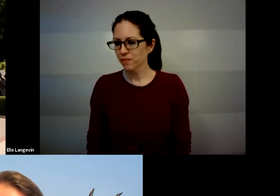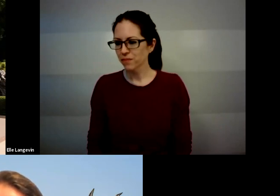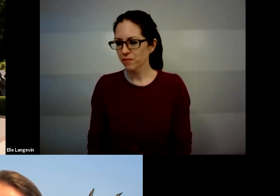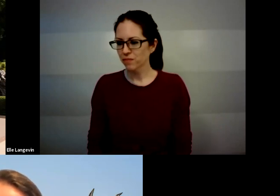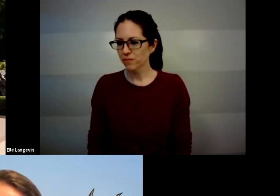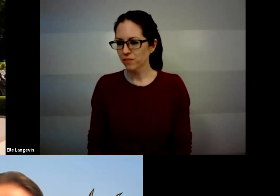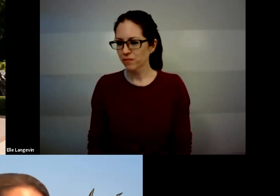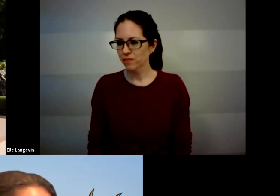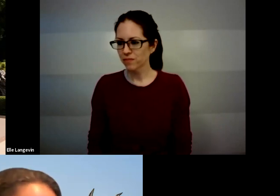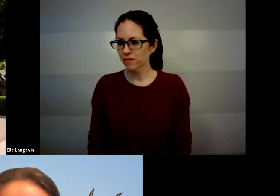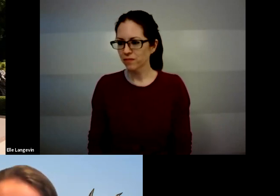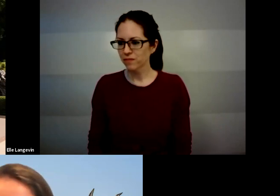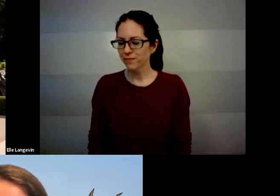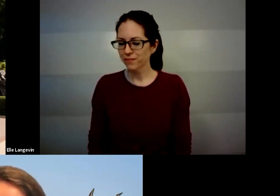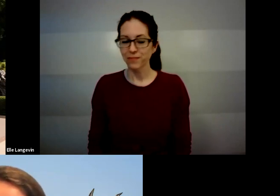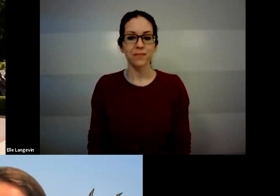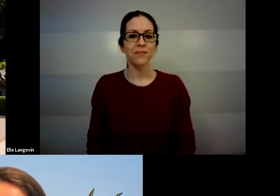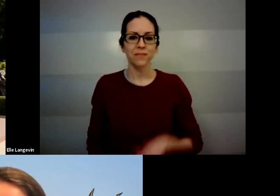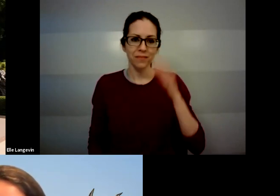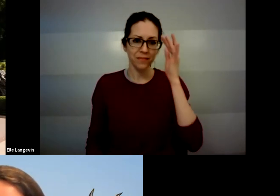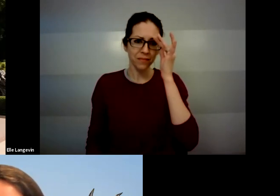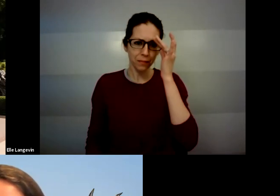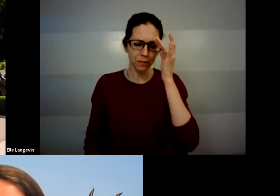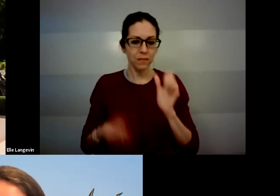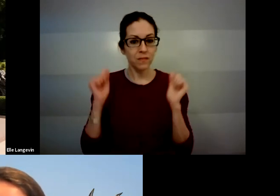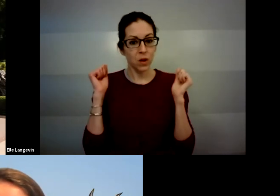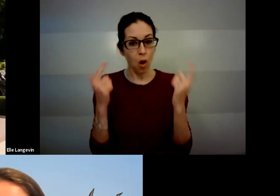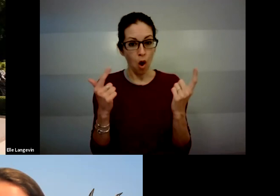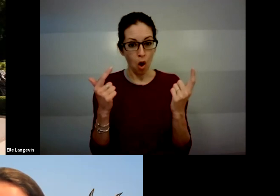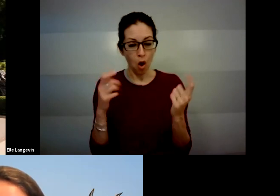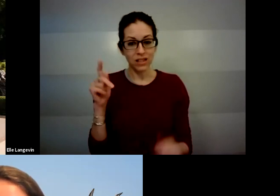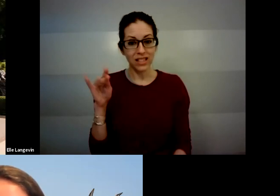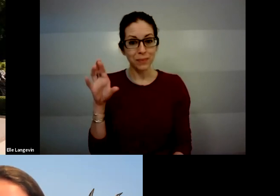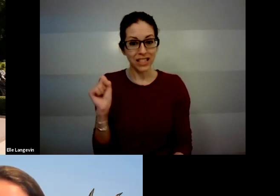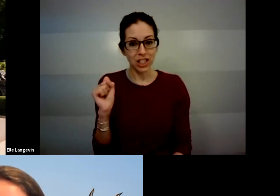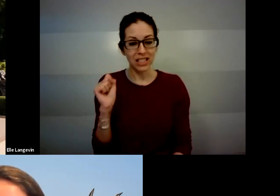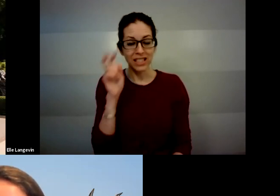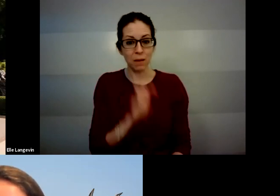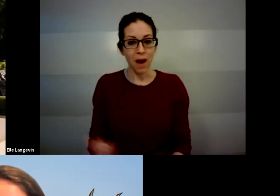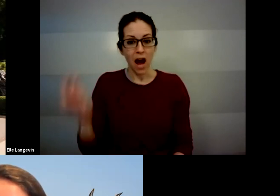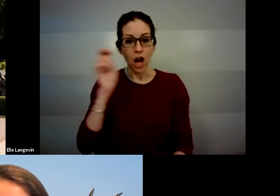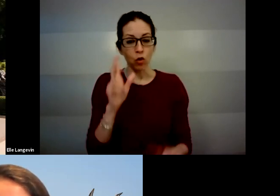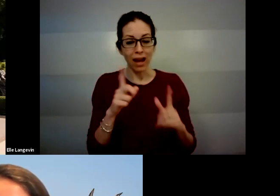Let's see here. Do they always, all species of bird migrate at the same time?